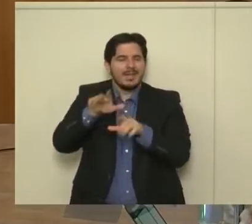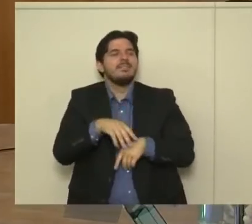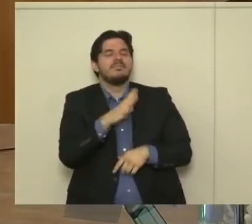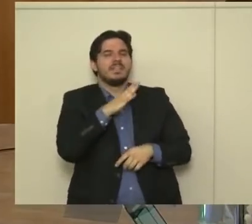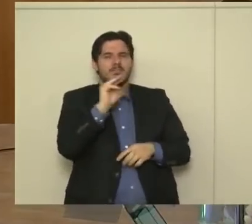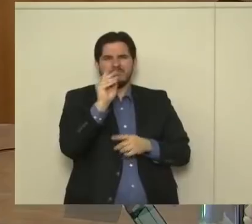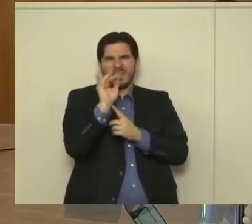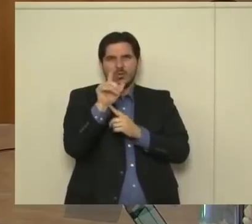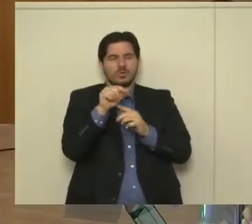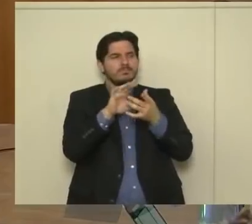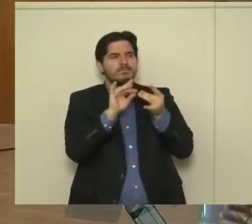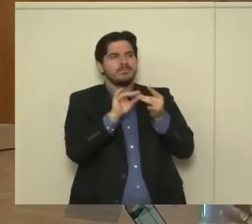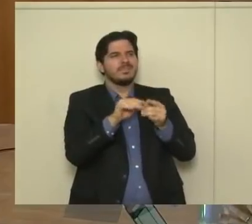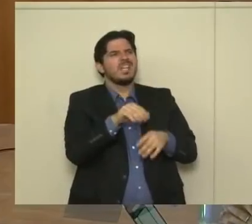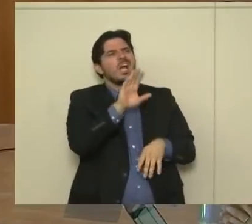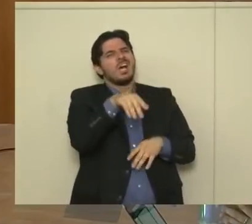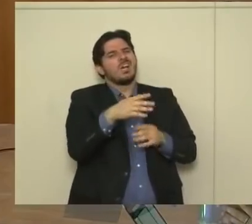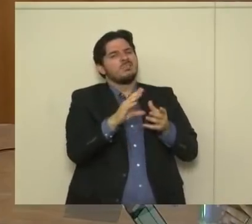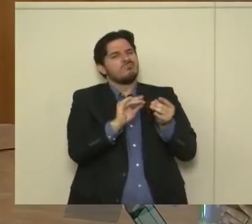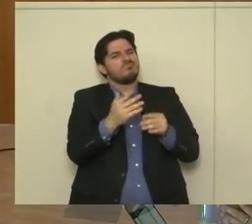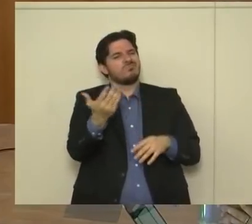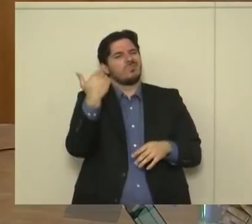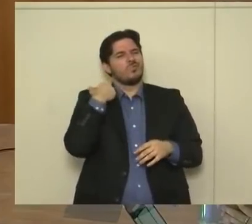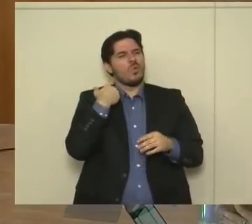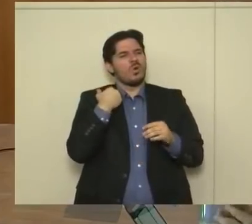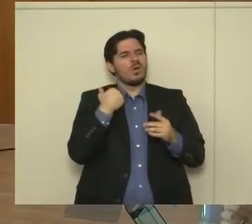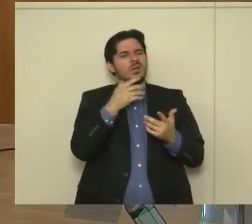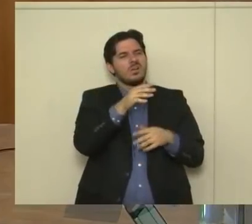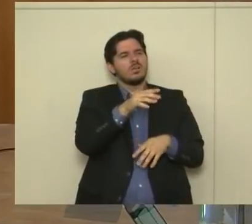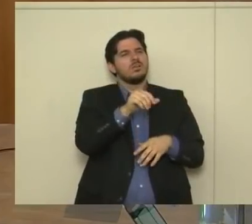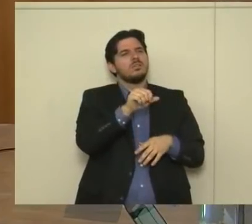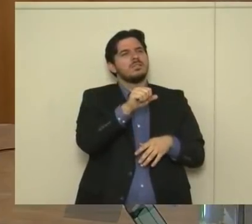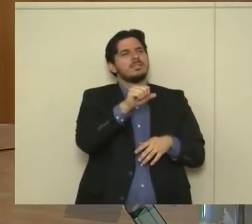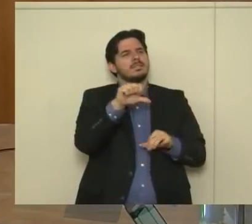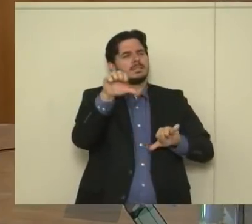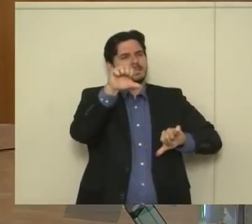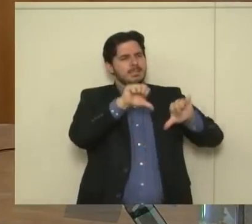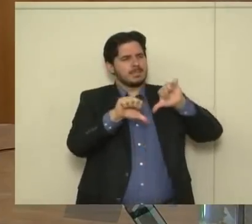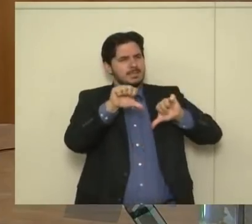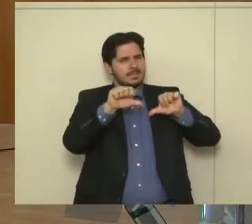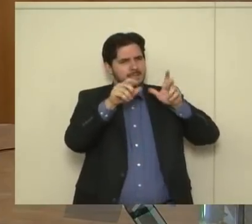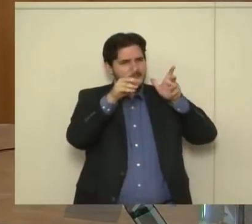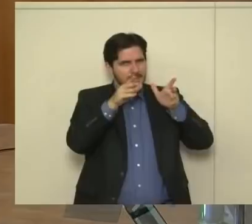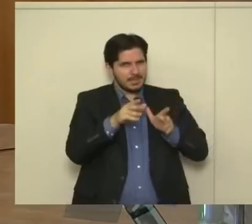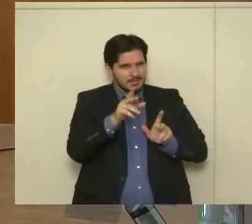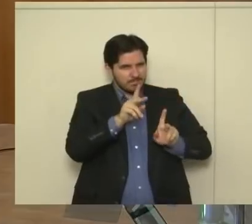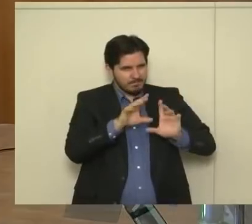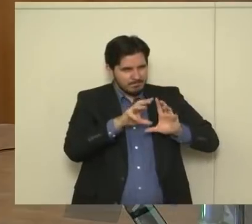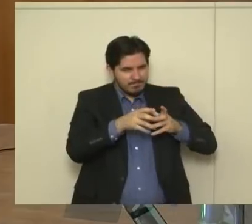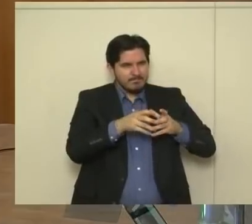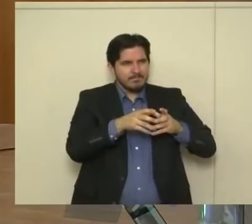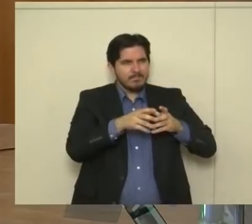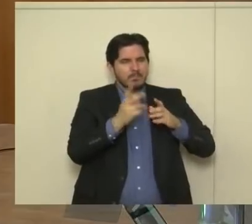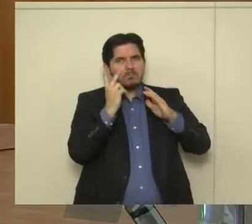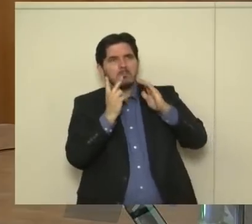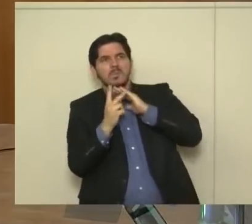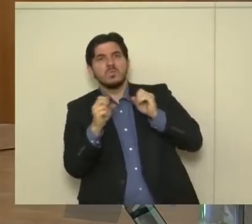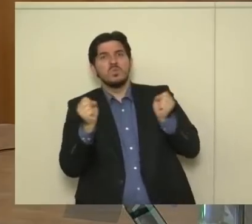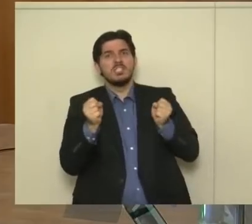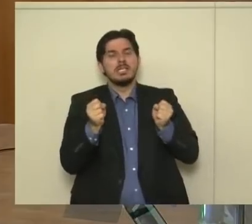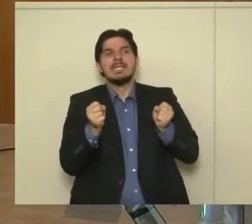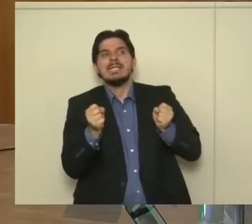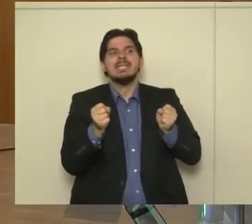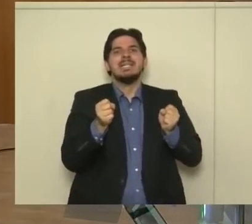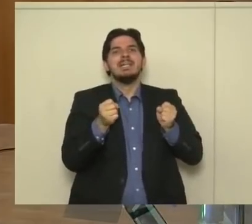You mentioned earlier that scientists are predicting a possible resurgence this fall or winter. I was hoping you